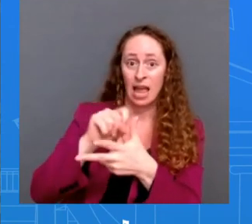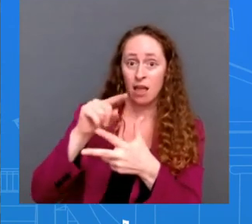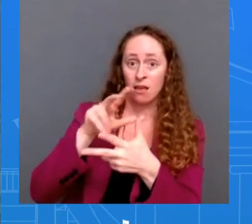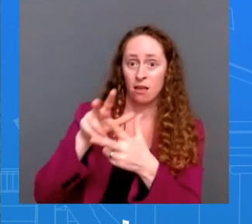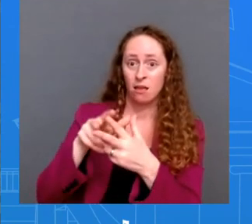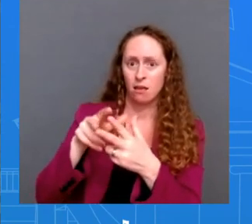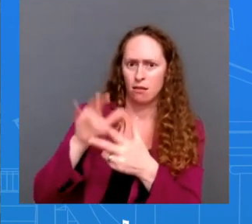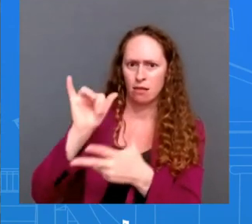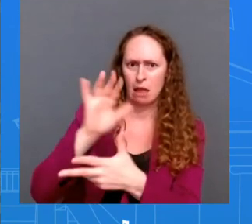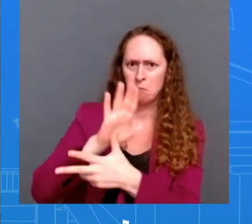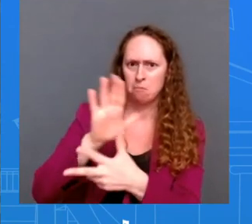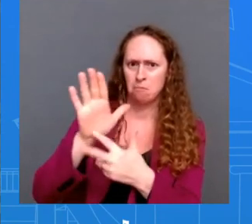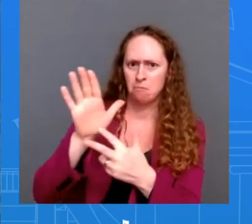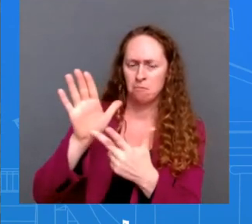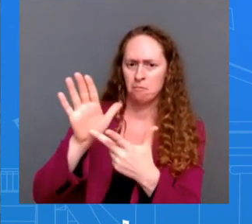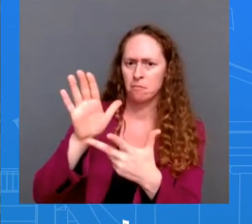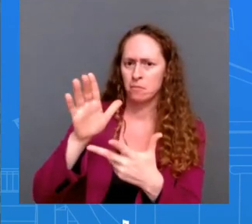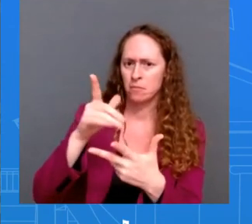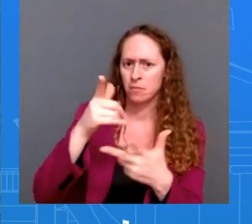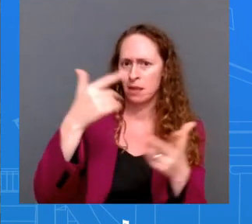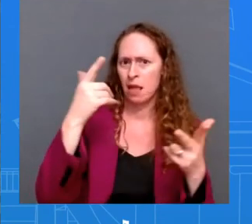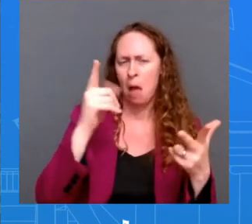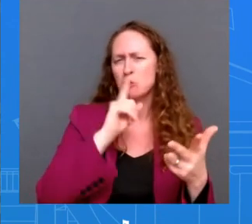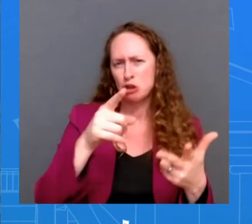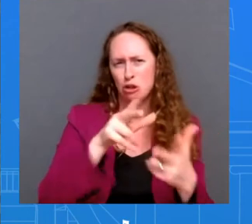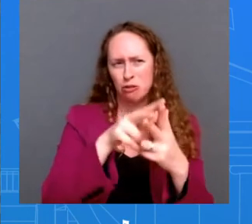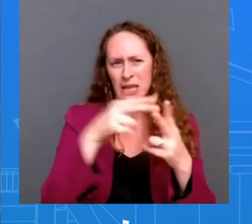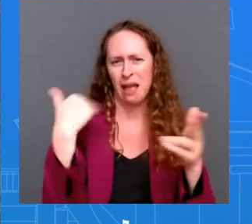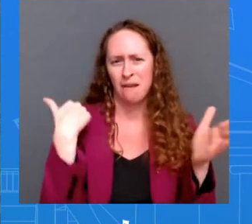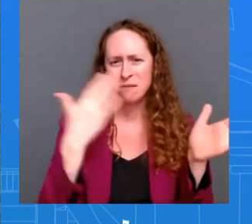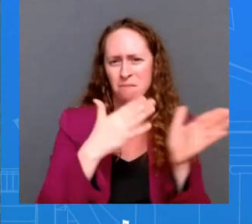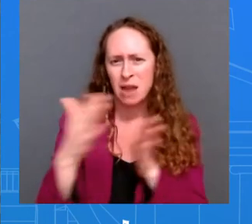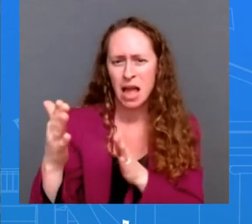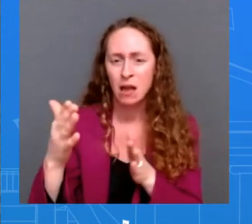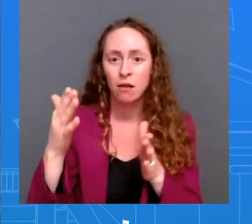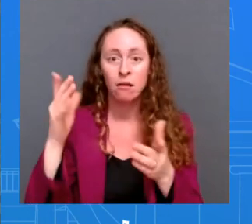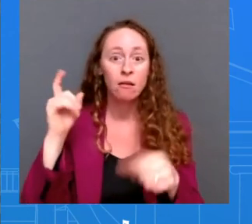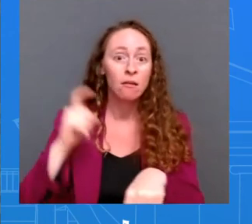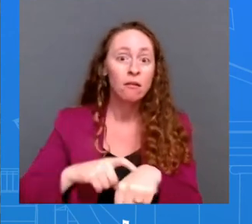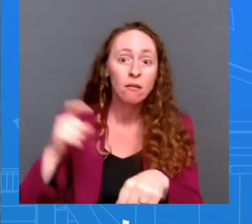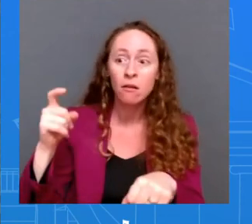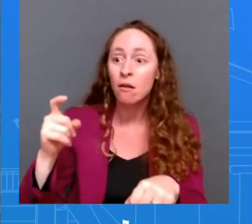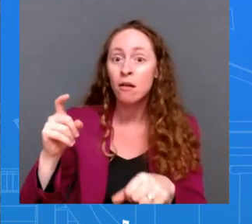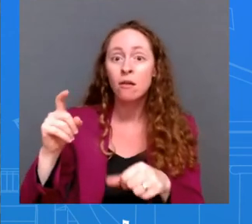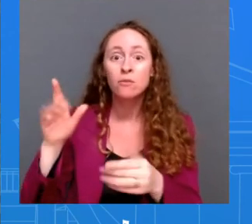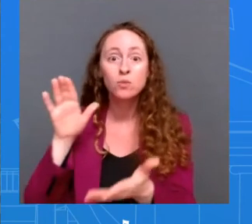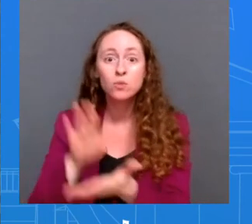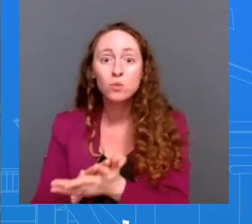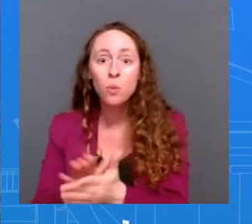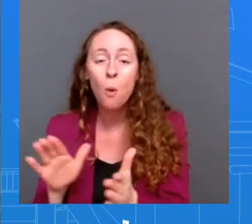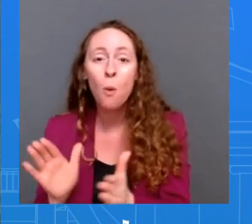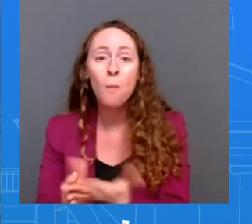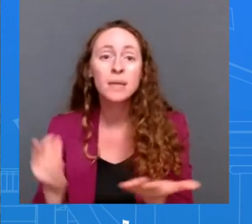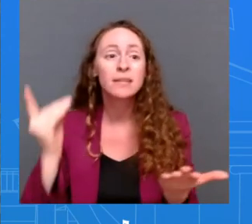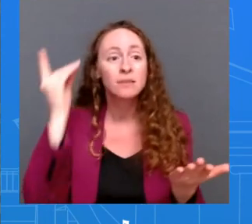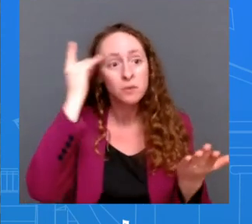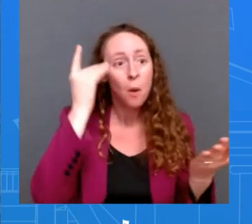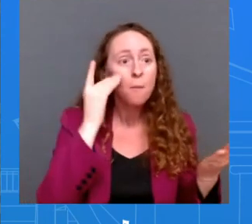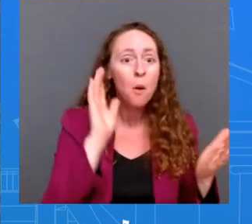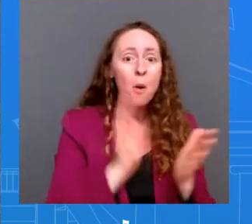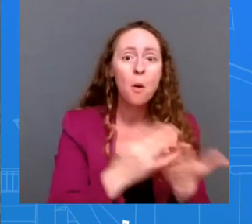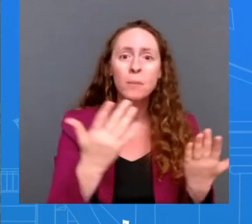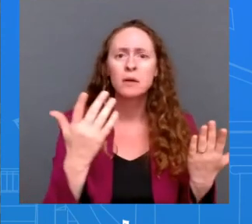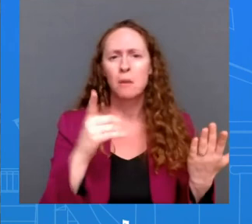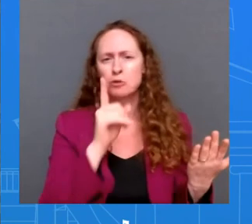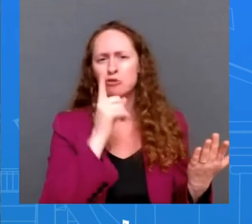as schools are opening back up and dorms are opening back up. I'm sure they have specific guidelines to that that I cannot speak to from here.